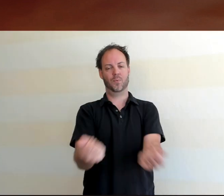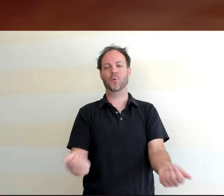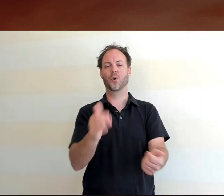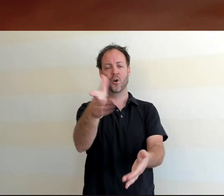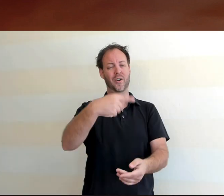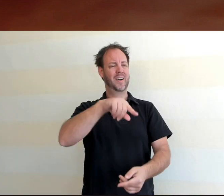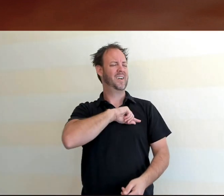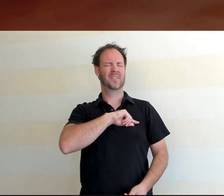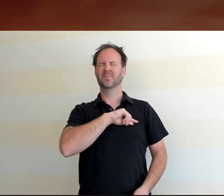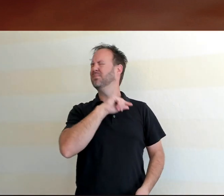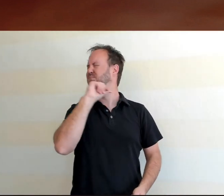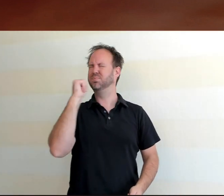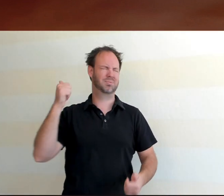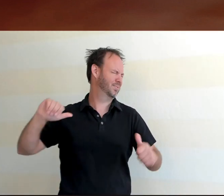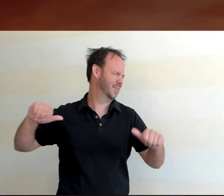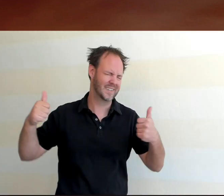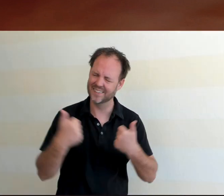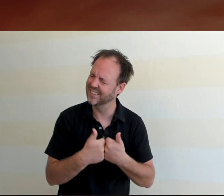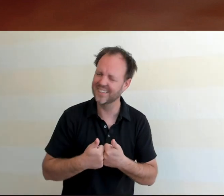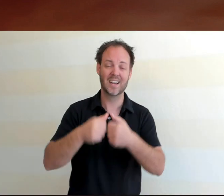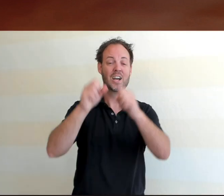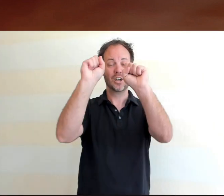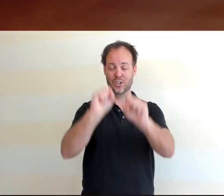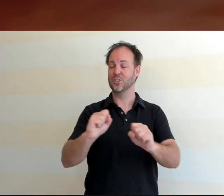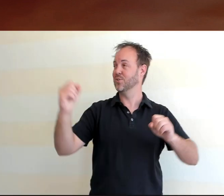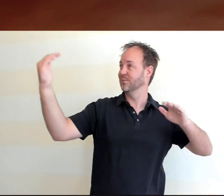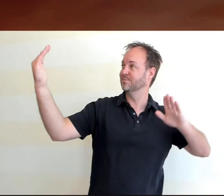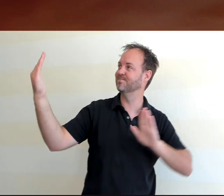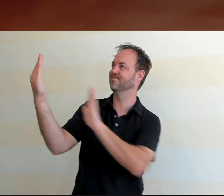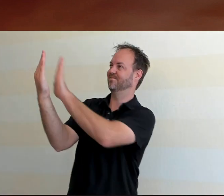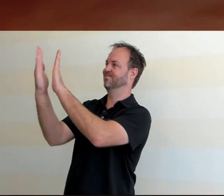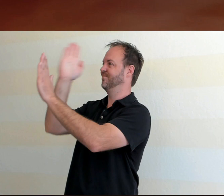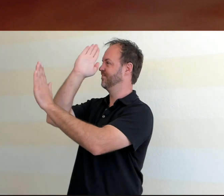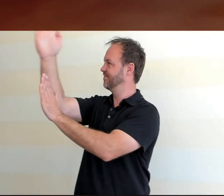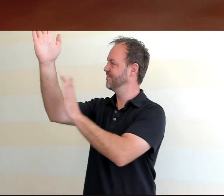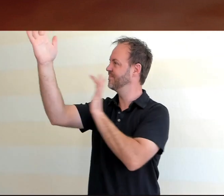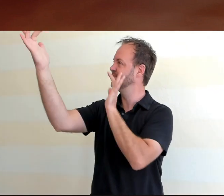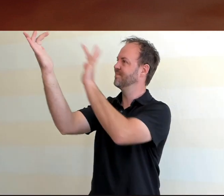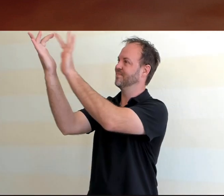no longer an issue. You can come directly before the Lord,